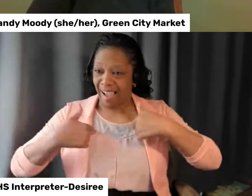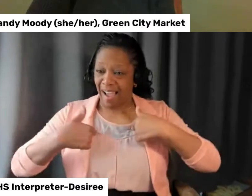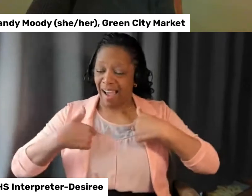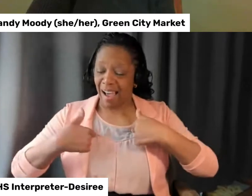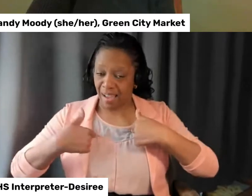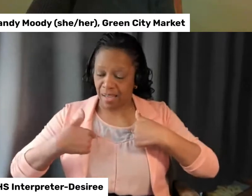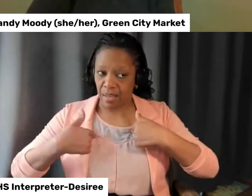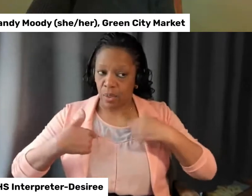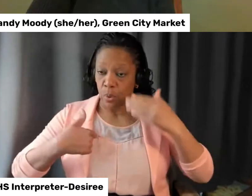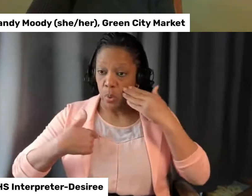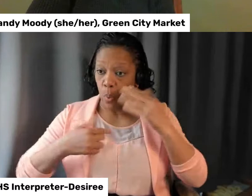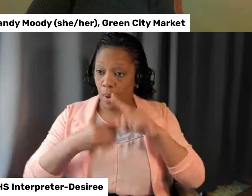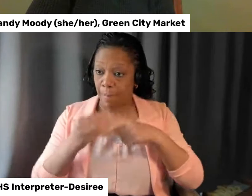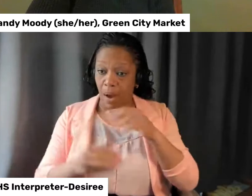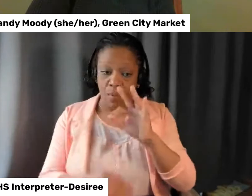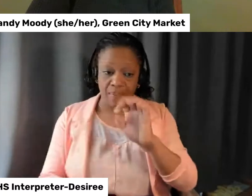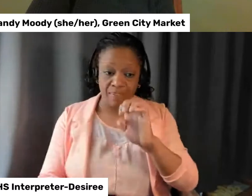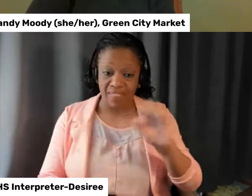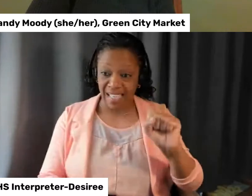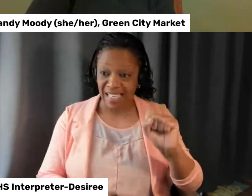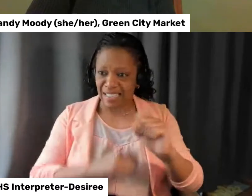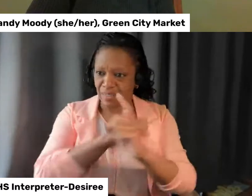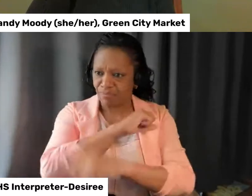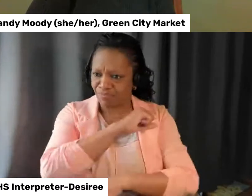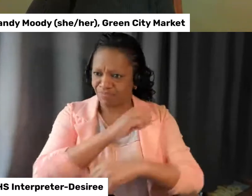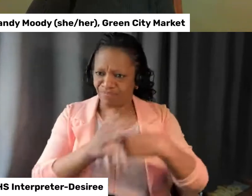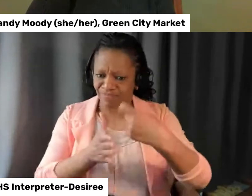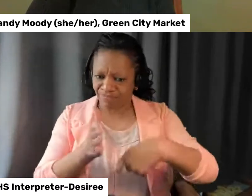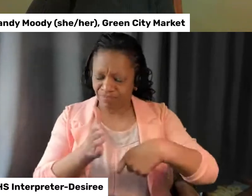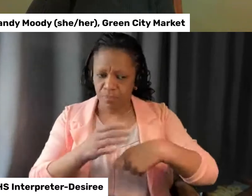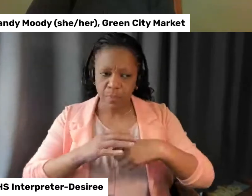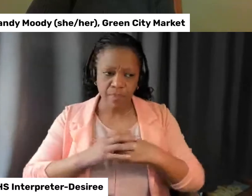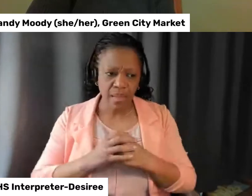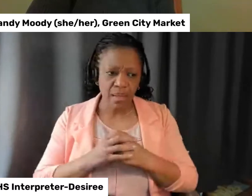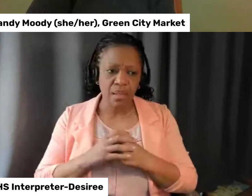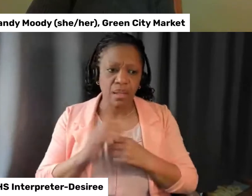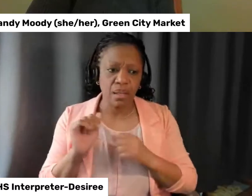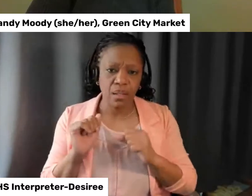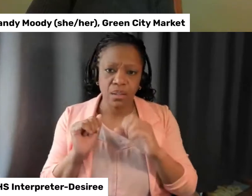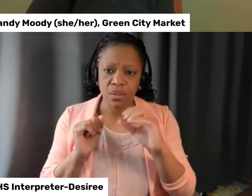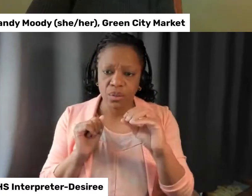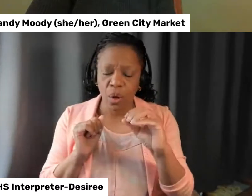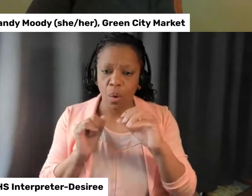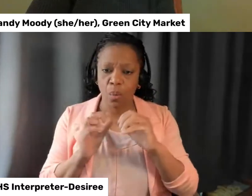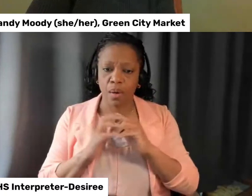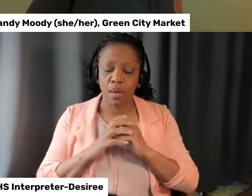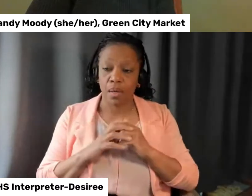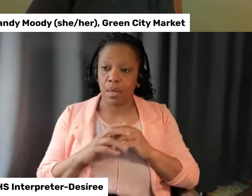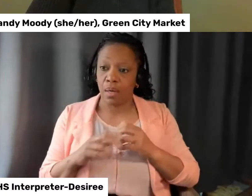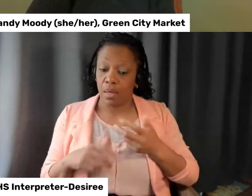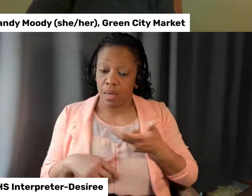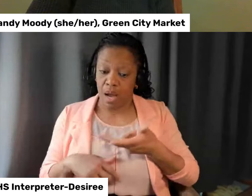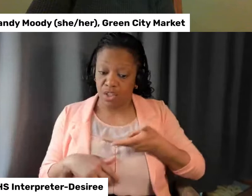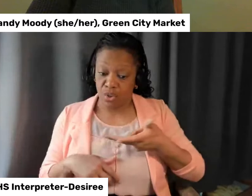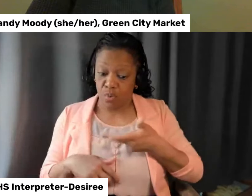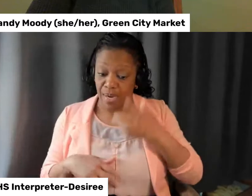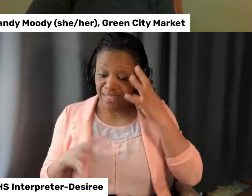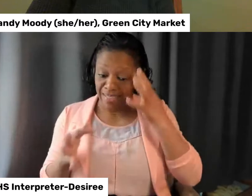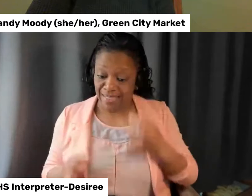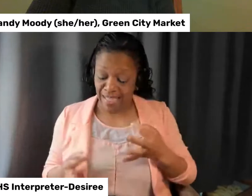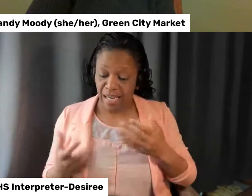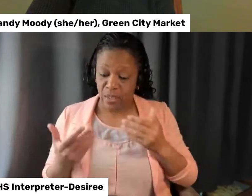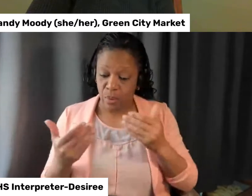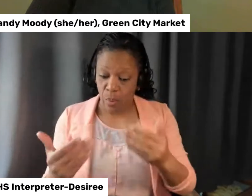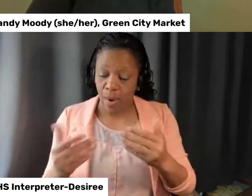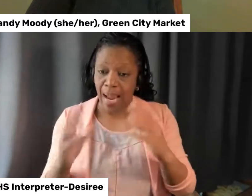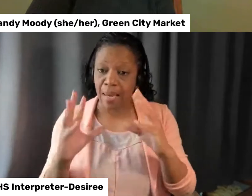I thought, what the heck, we should maybe talk about this. So the three of us bravely decided to meet at a coffee shop